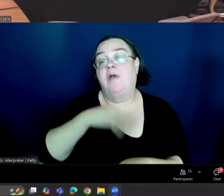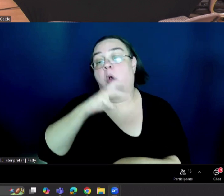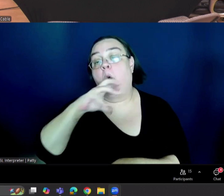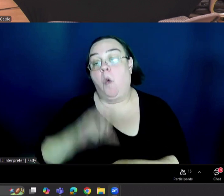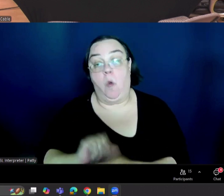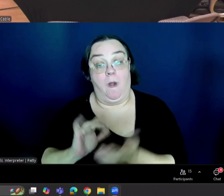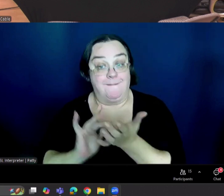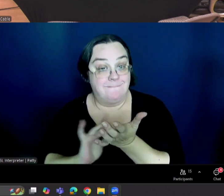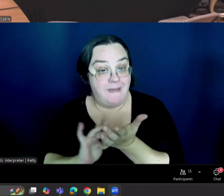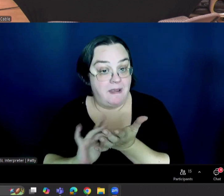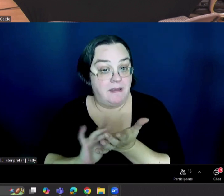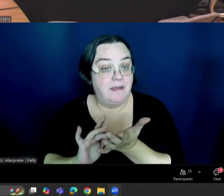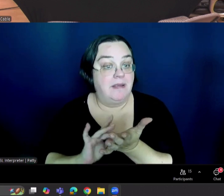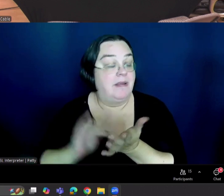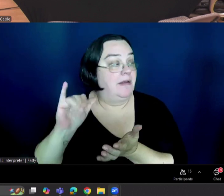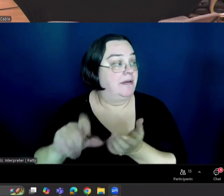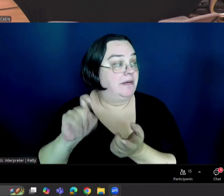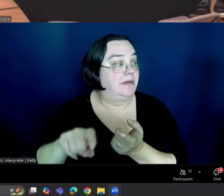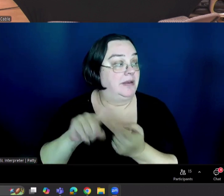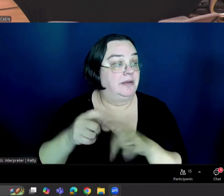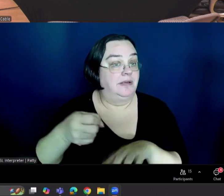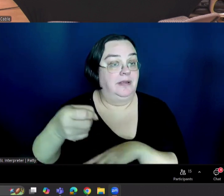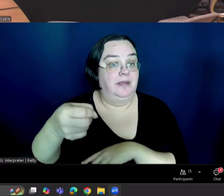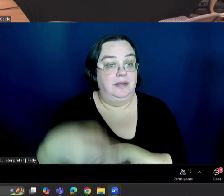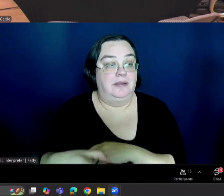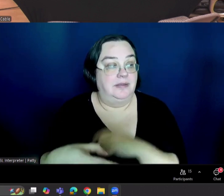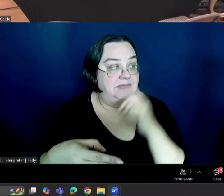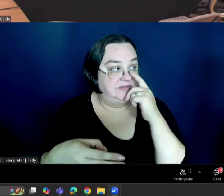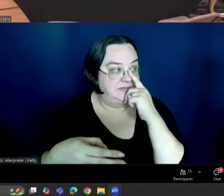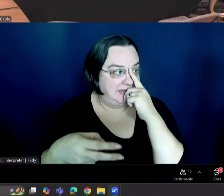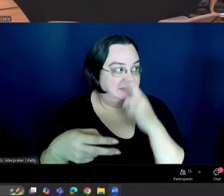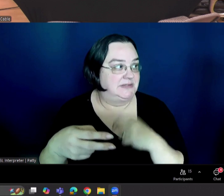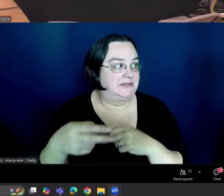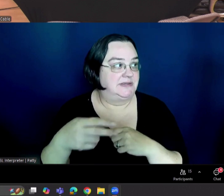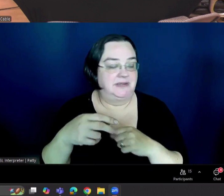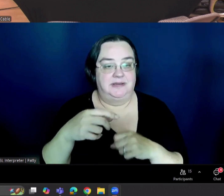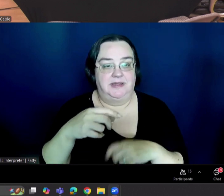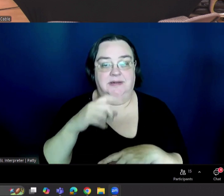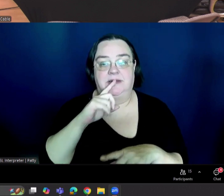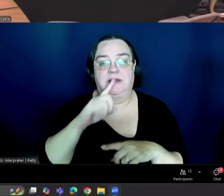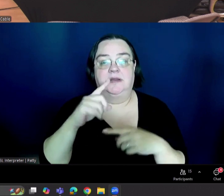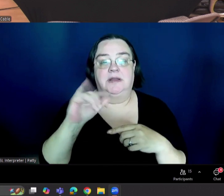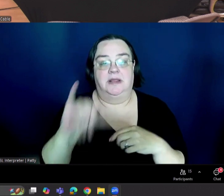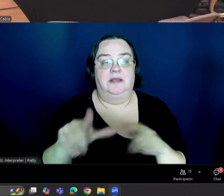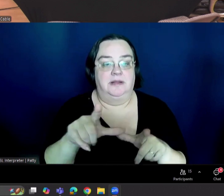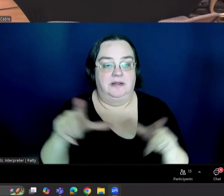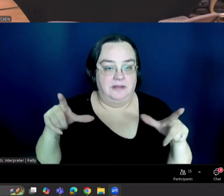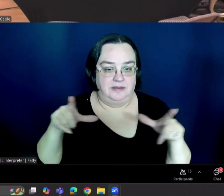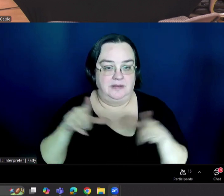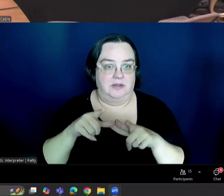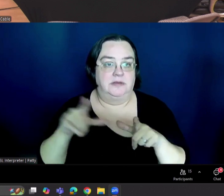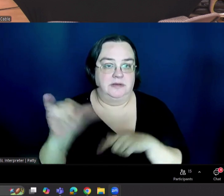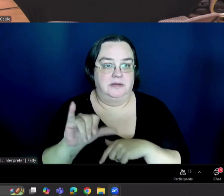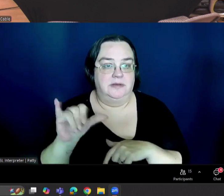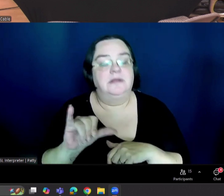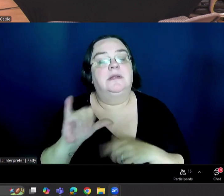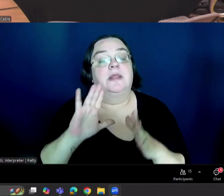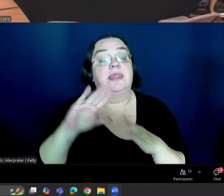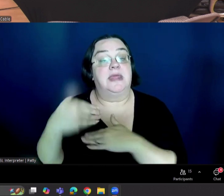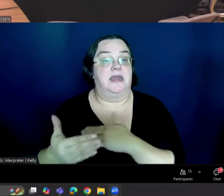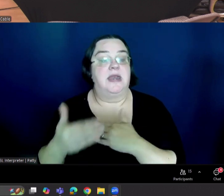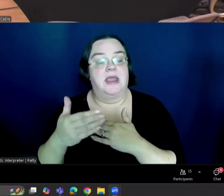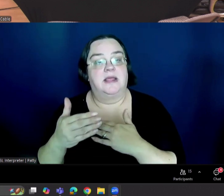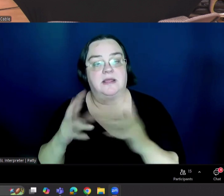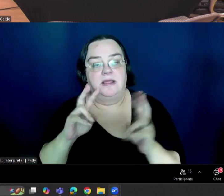medications that need to be disposed of, you can bring that to that location as well. Next matter is the Arbor